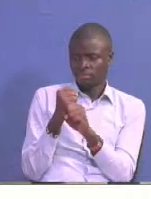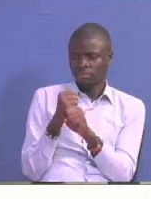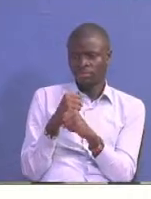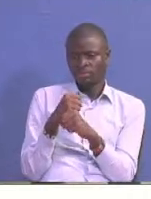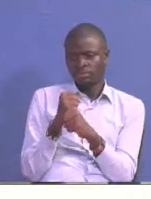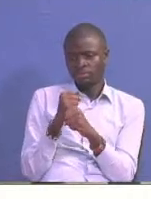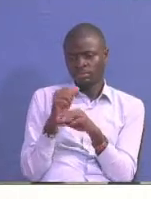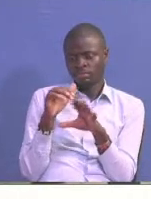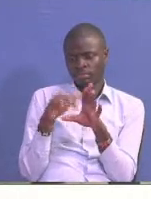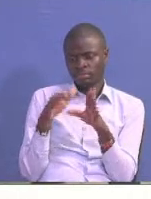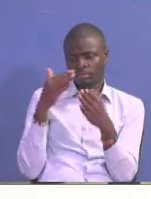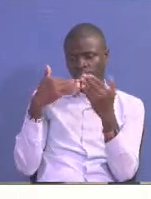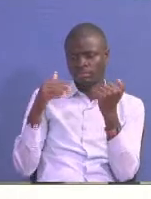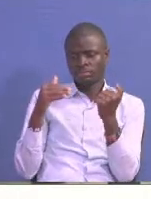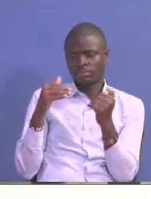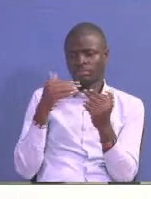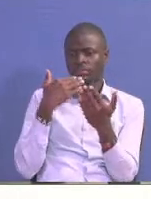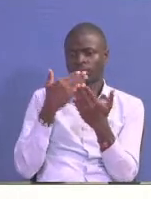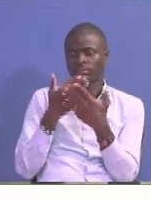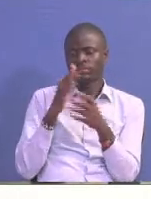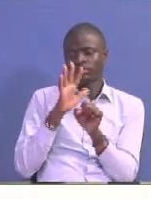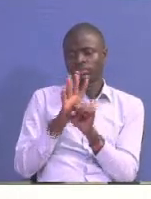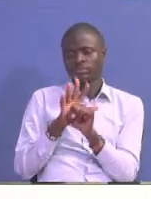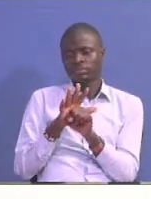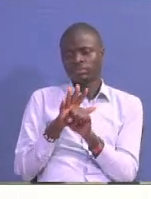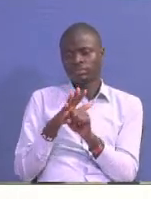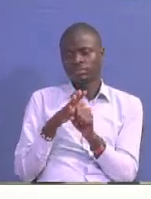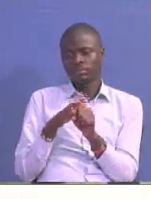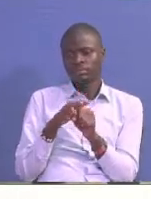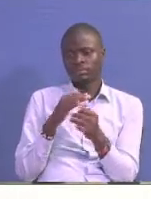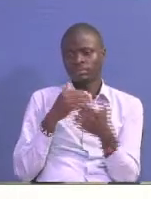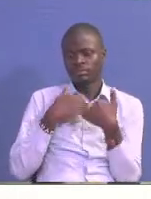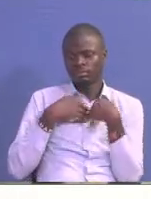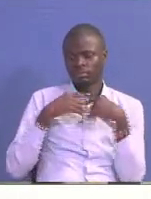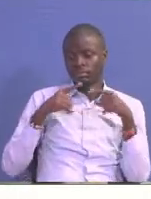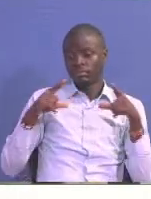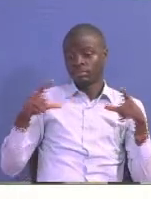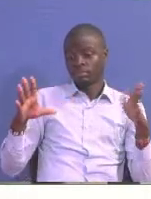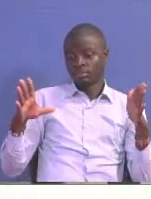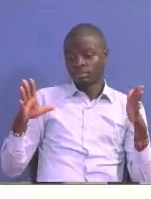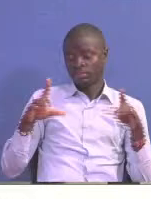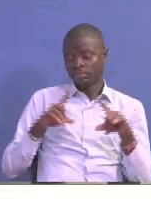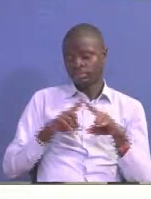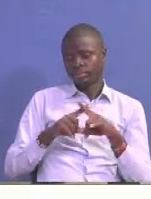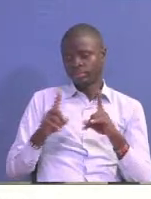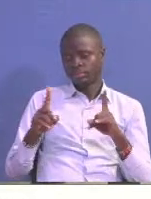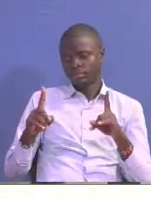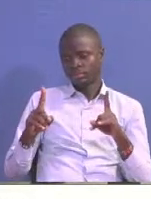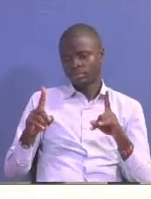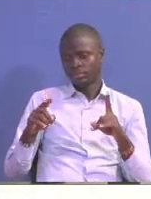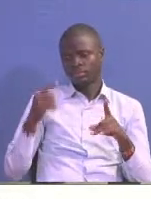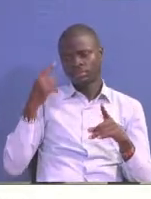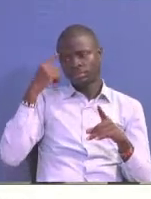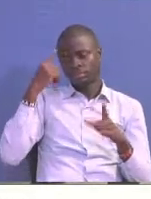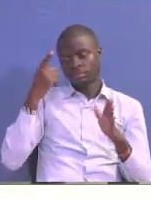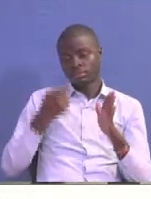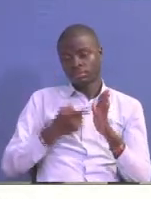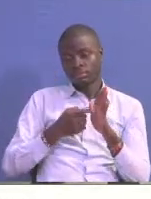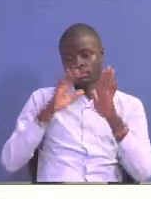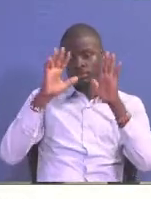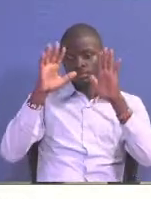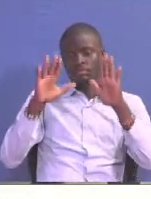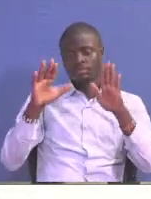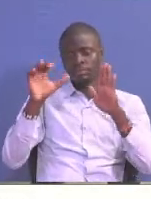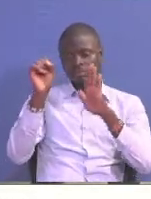or university ranking. Thank you very much. I think I've been a bit long, but I think this is a very important